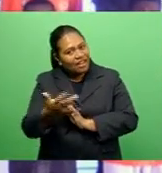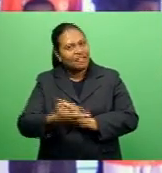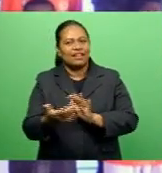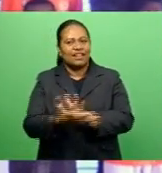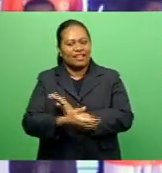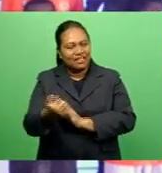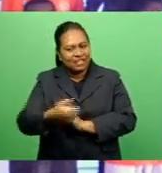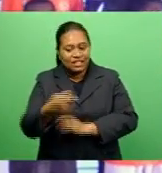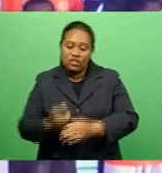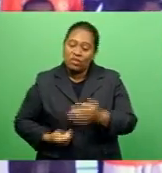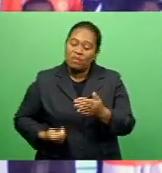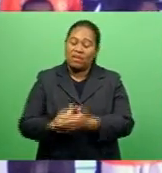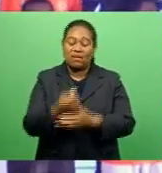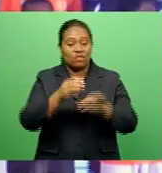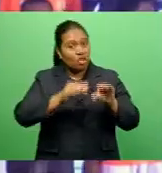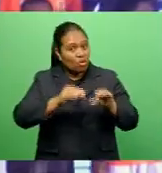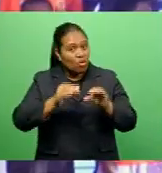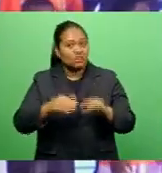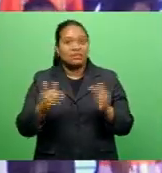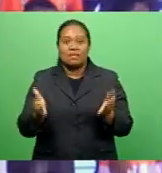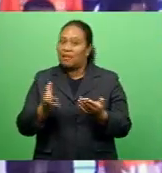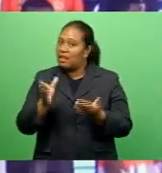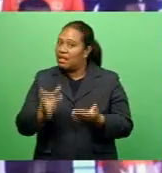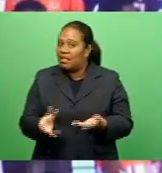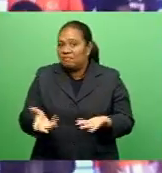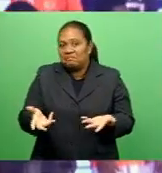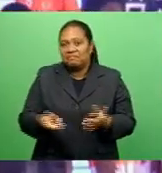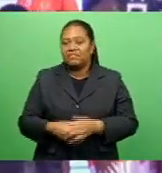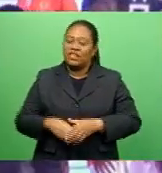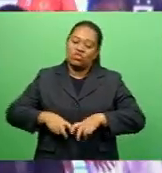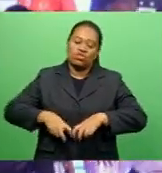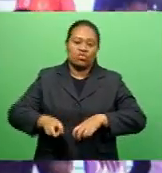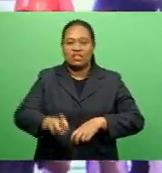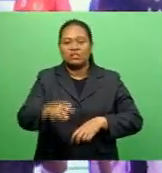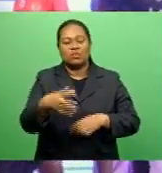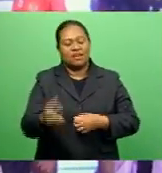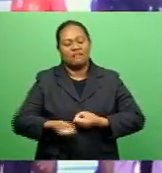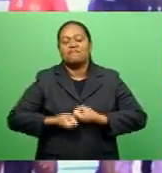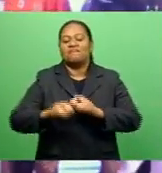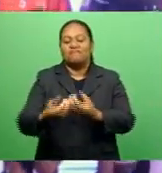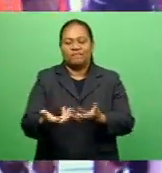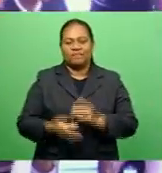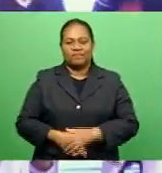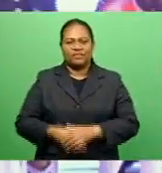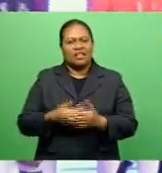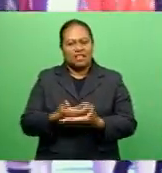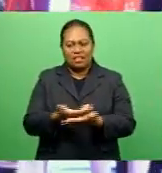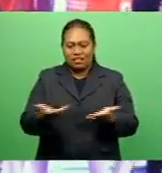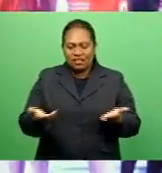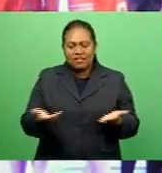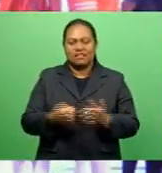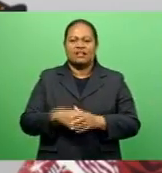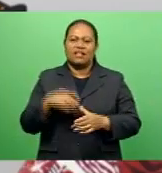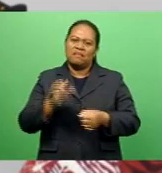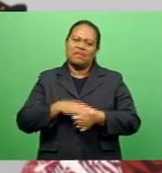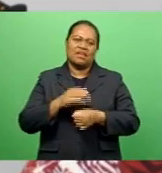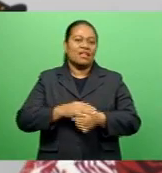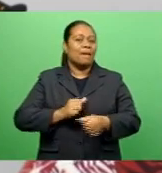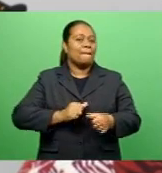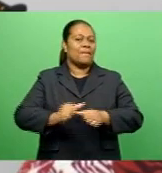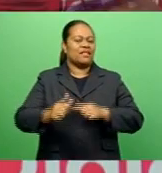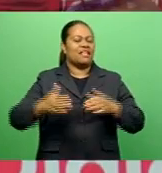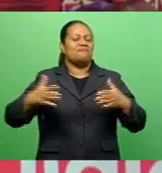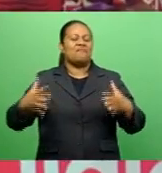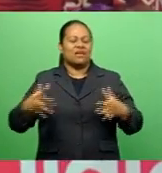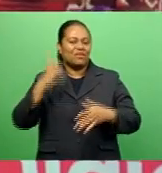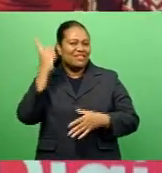we pay for the coaches, we pay for the players, we pay for the transport and everything. So this will enhance and everything and get it bigger and better with the